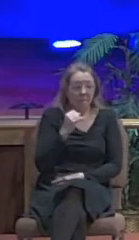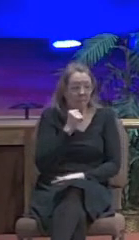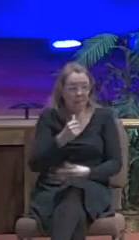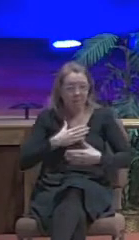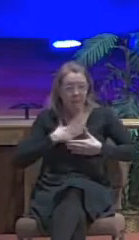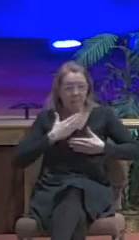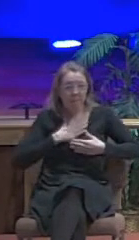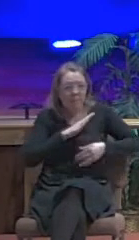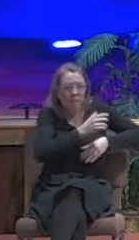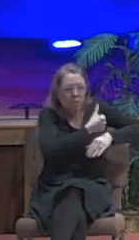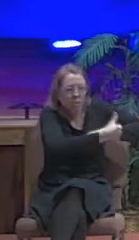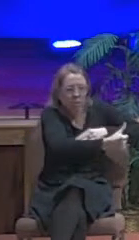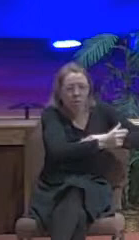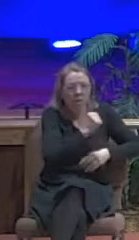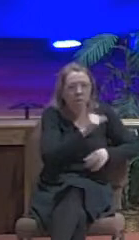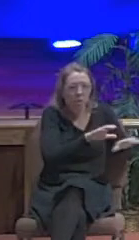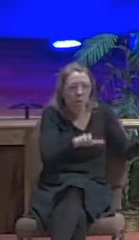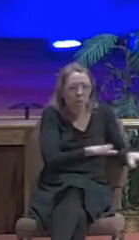job as my spouse.